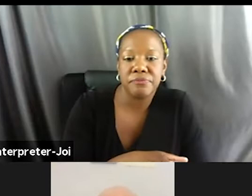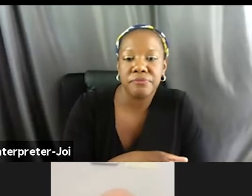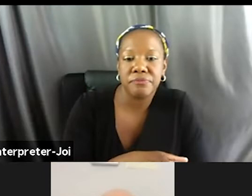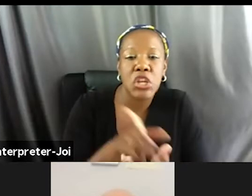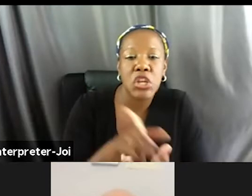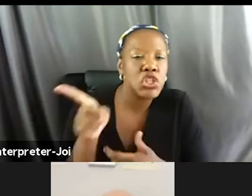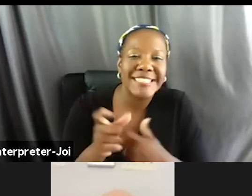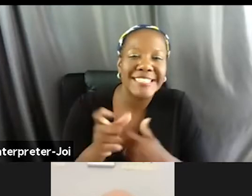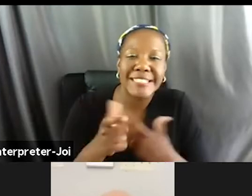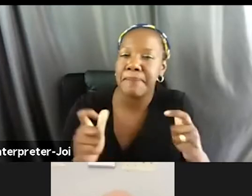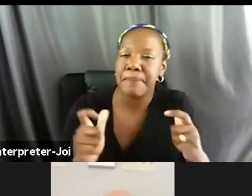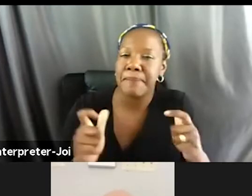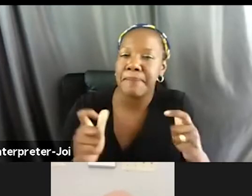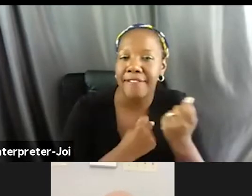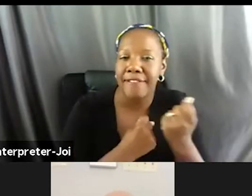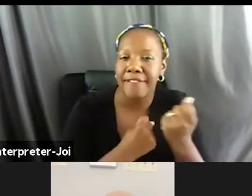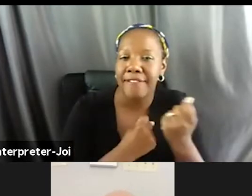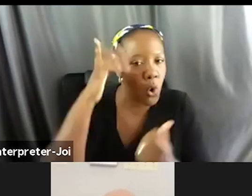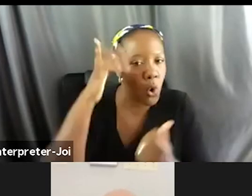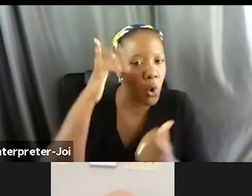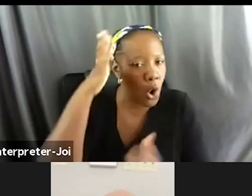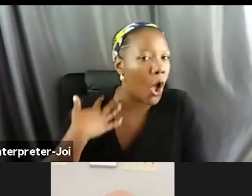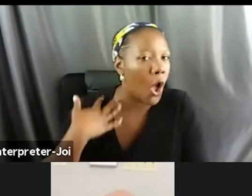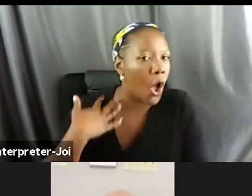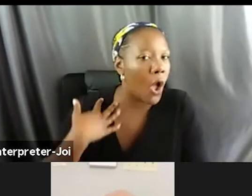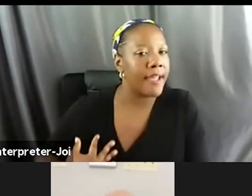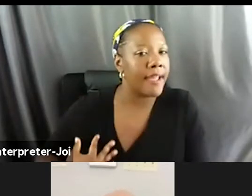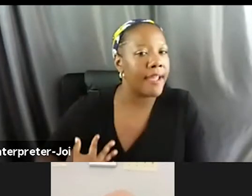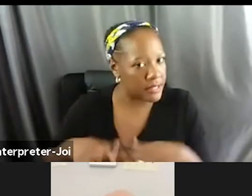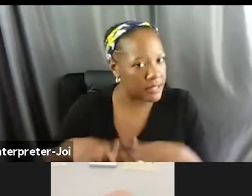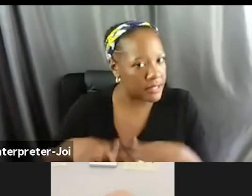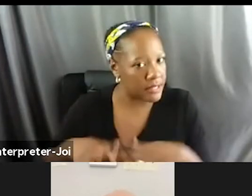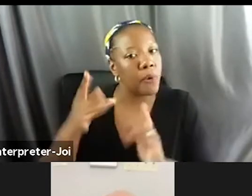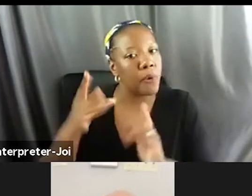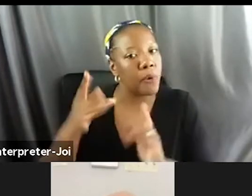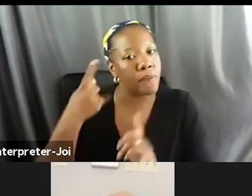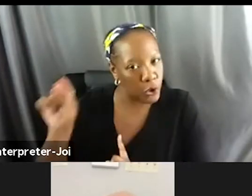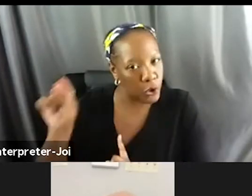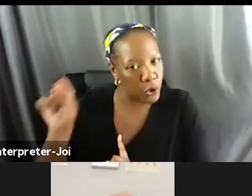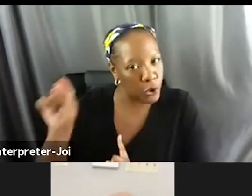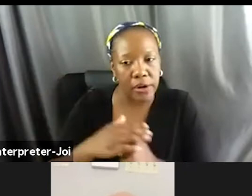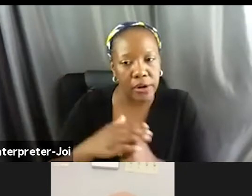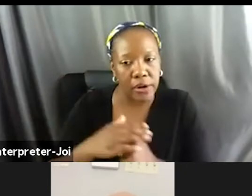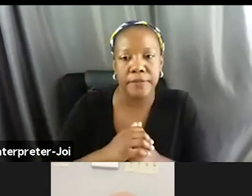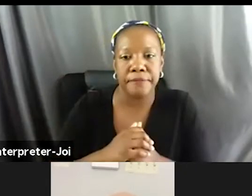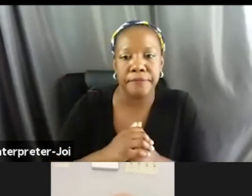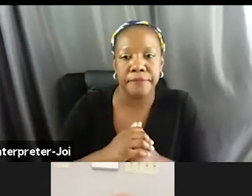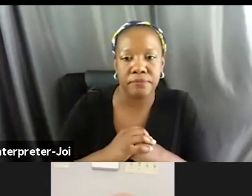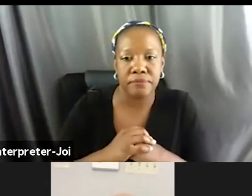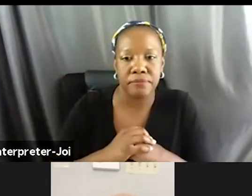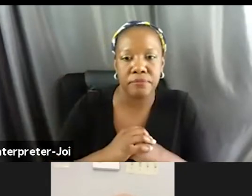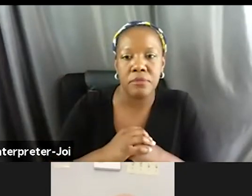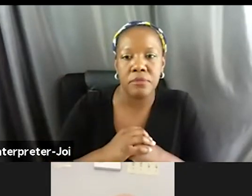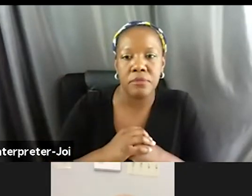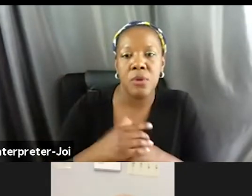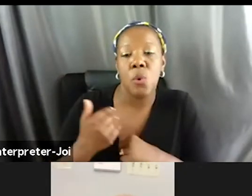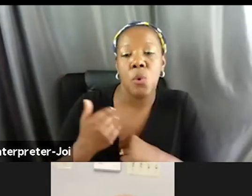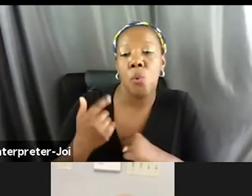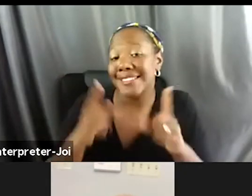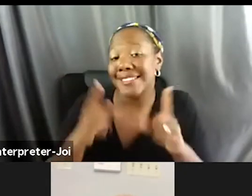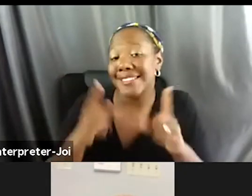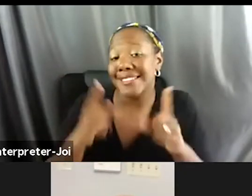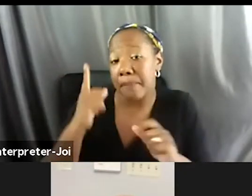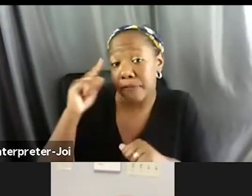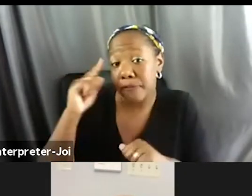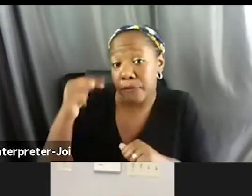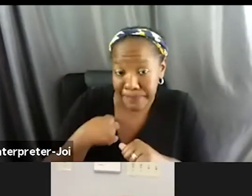hair. That's a big deal to her. And so, but what has happened for me is it's helped